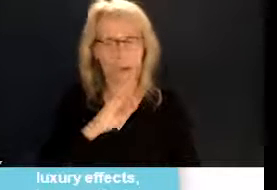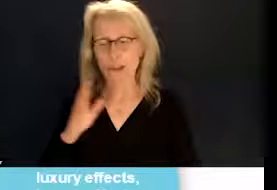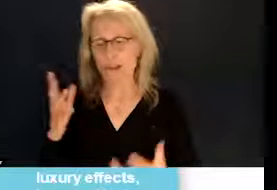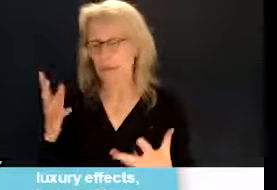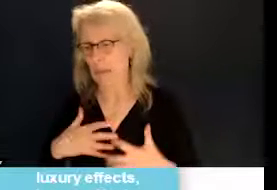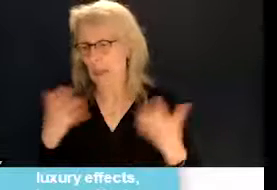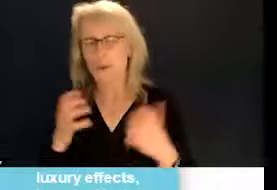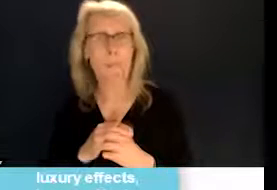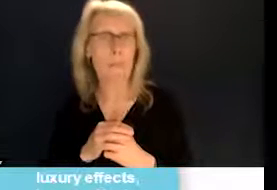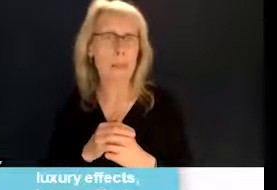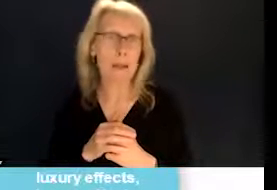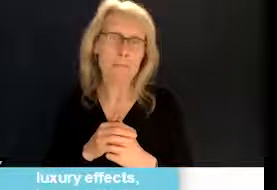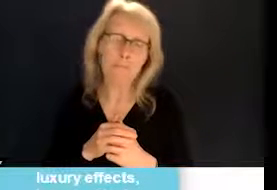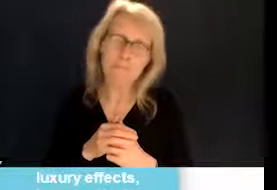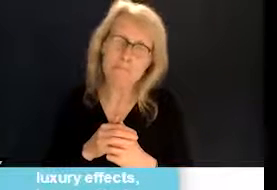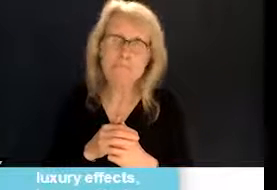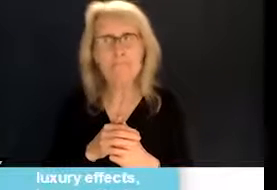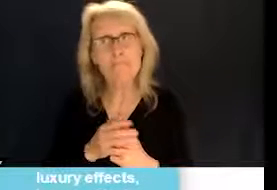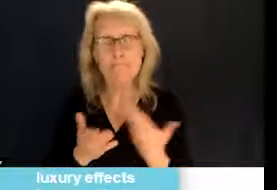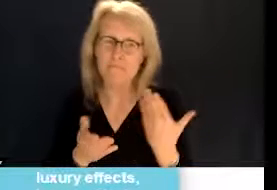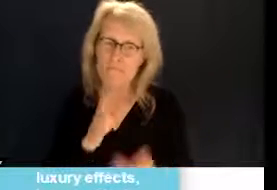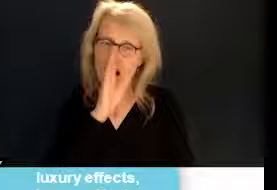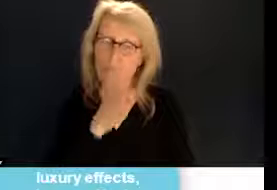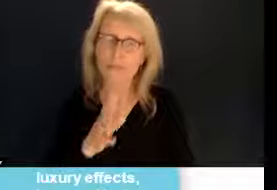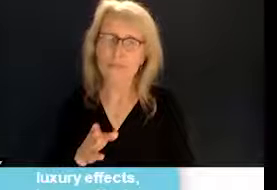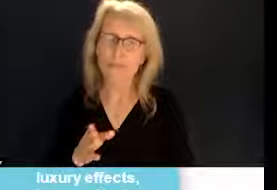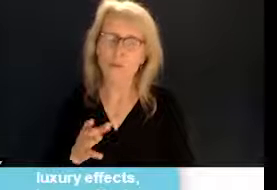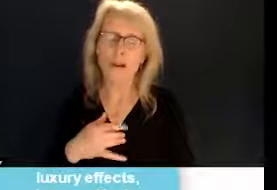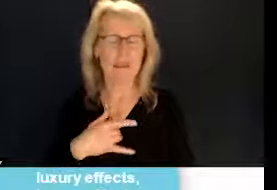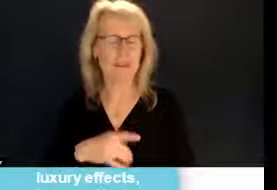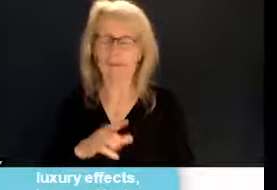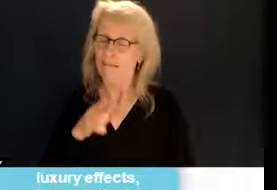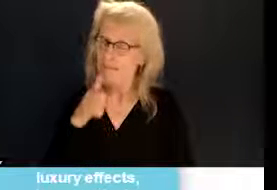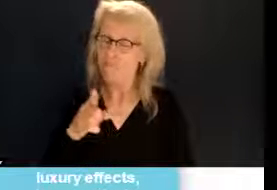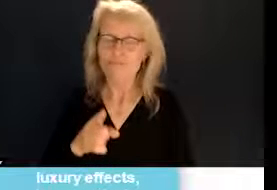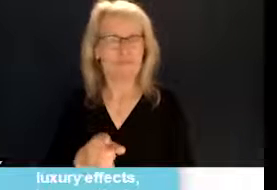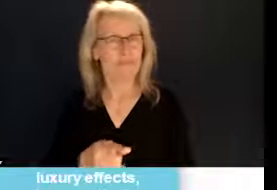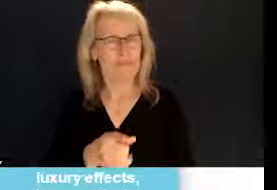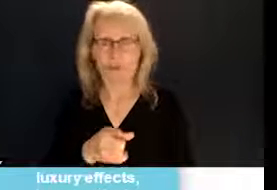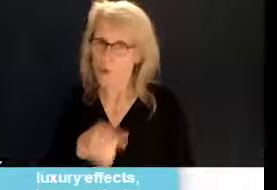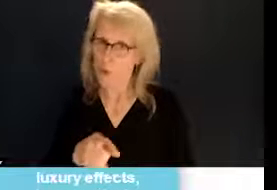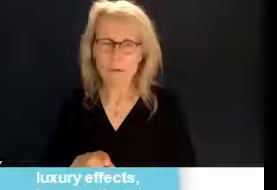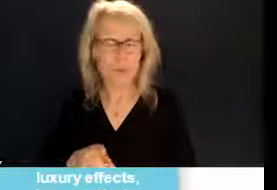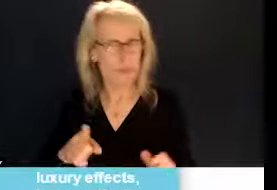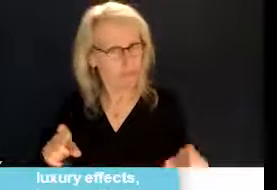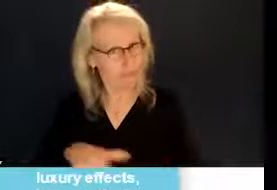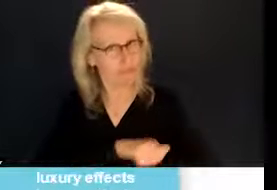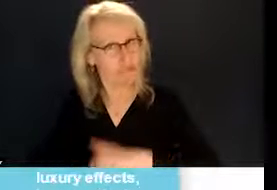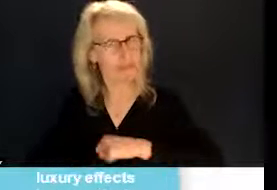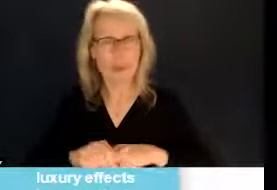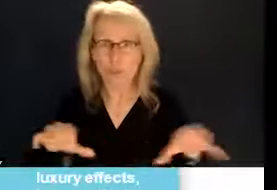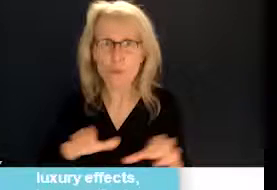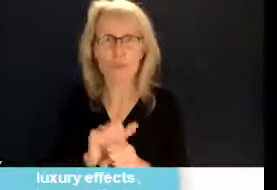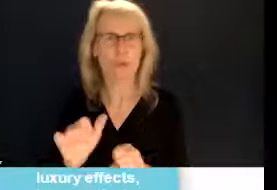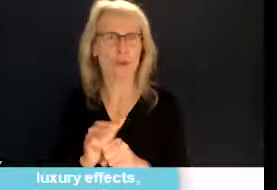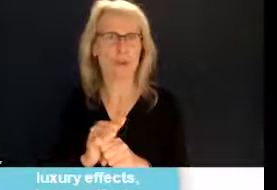is too forward of me to even say it, but righteous, and it motivates you, that's exactly what it did for my colleagues and I when we came together